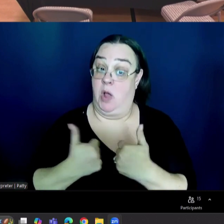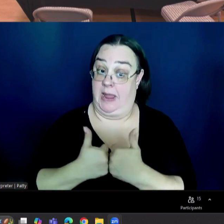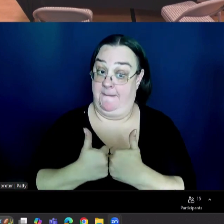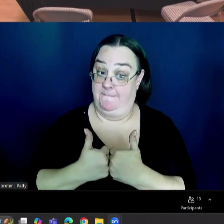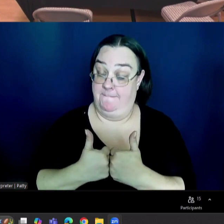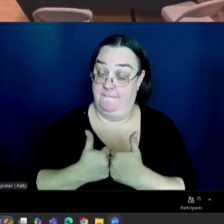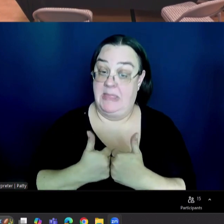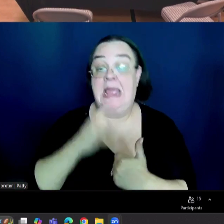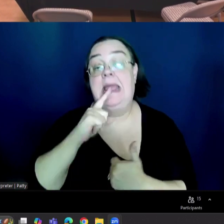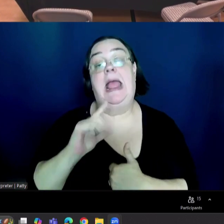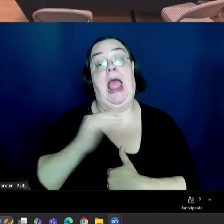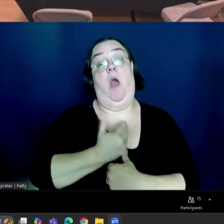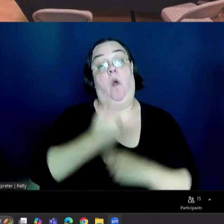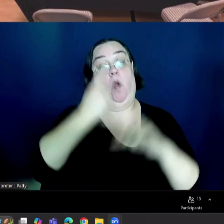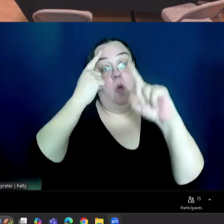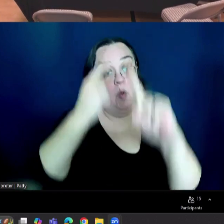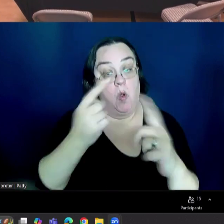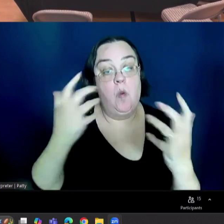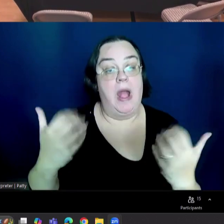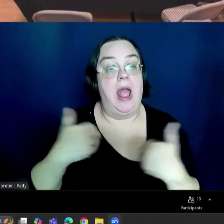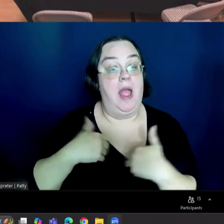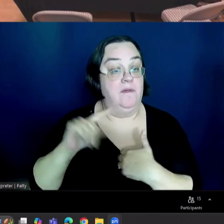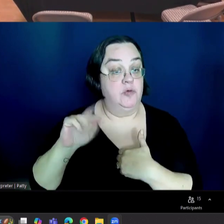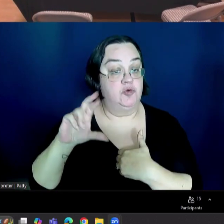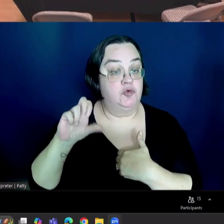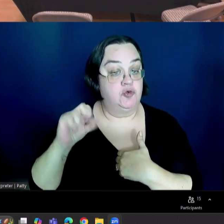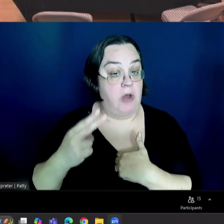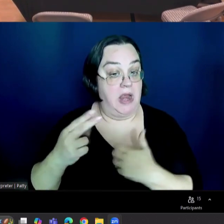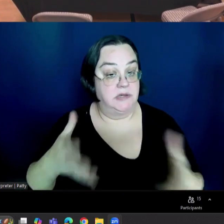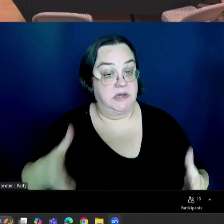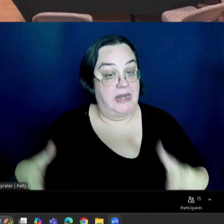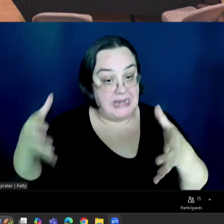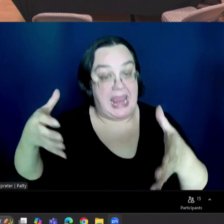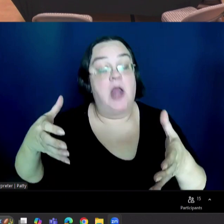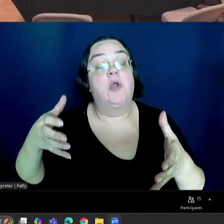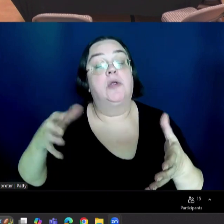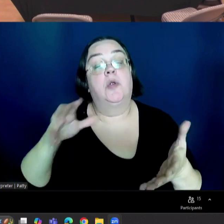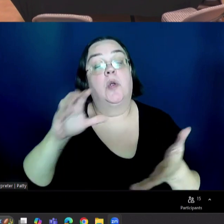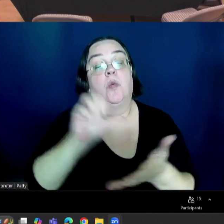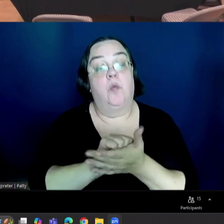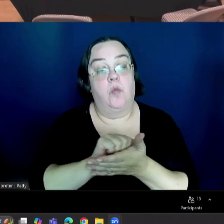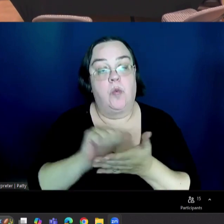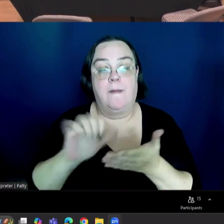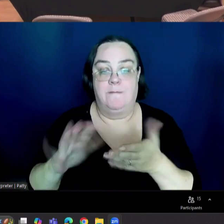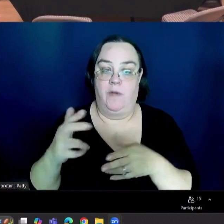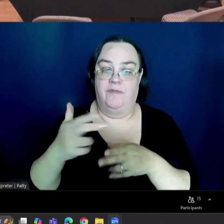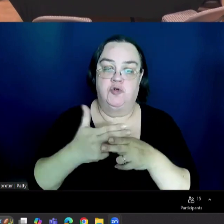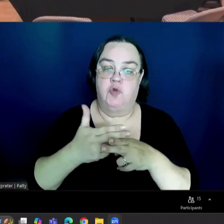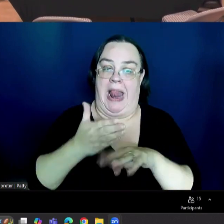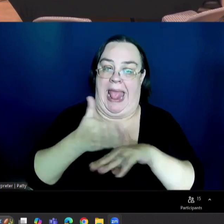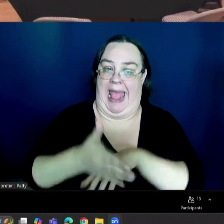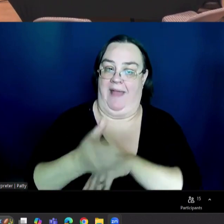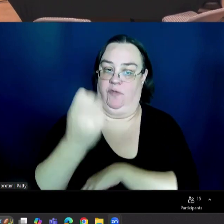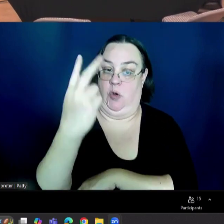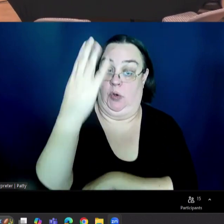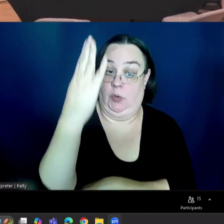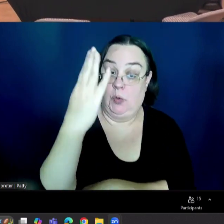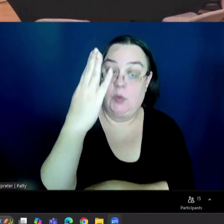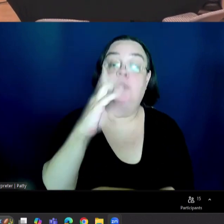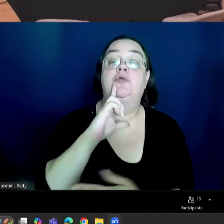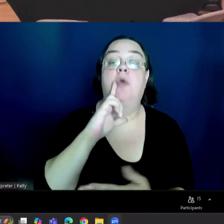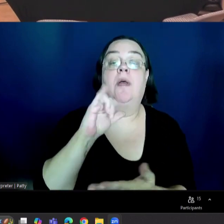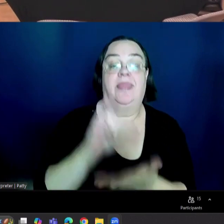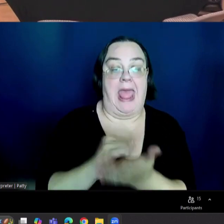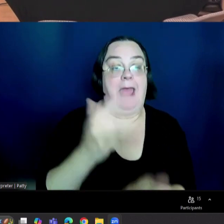It's our goal to have the trash containers removed shortly after noon so that parking will